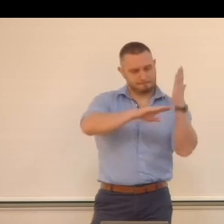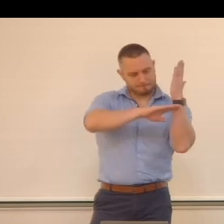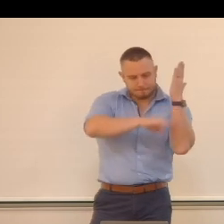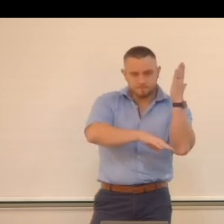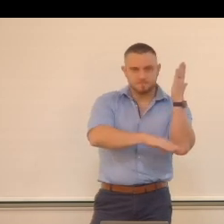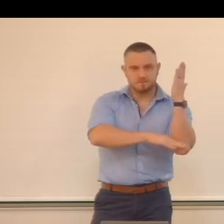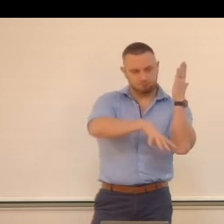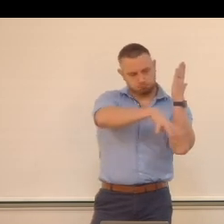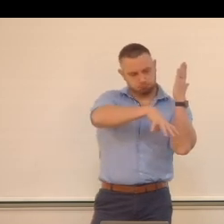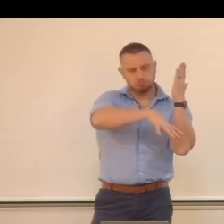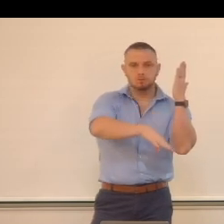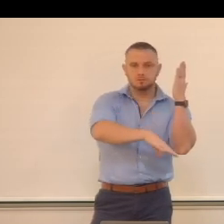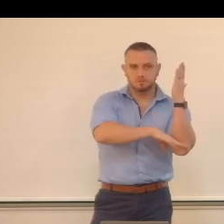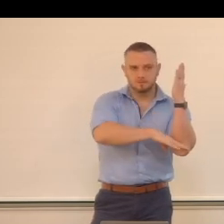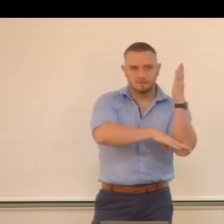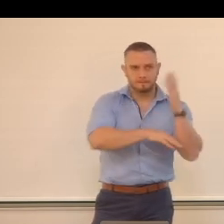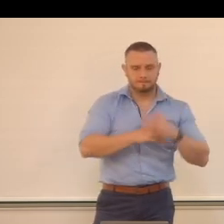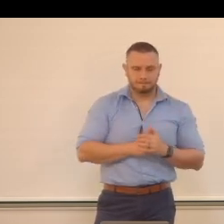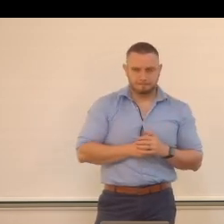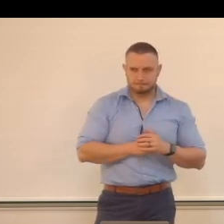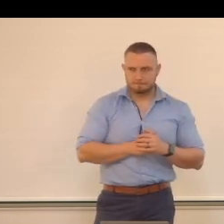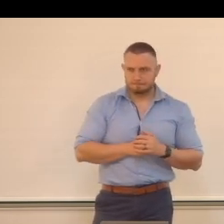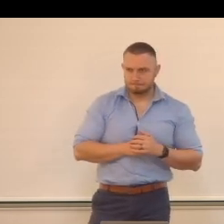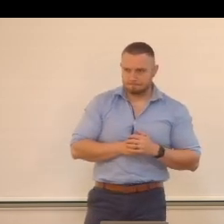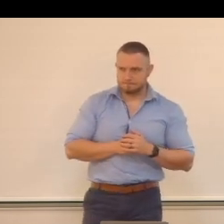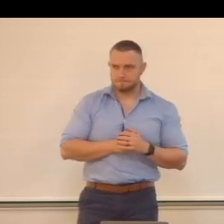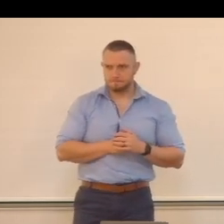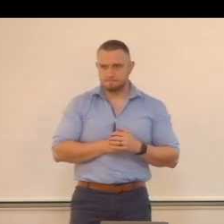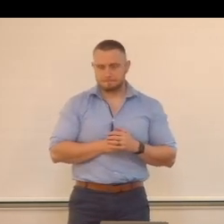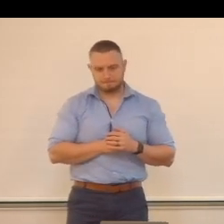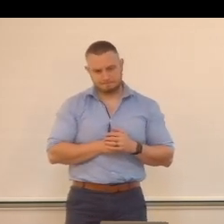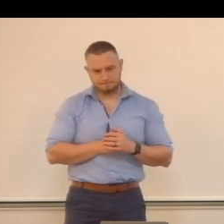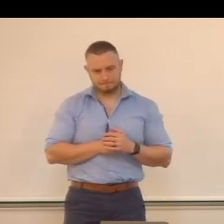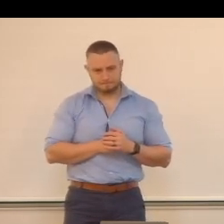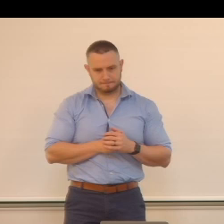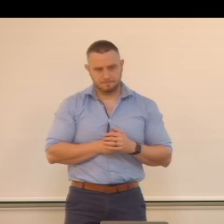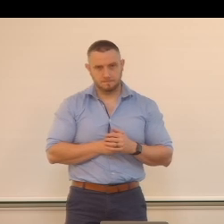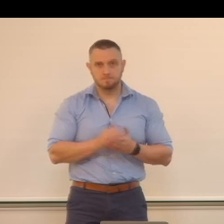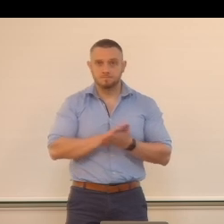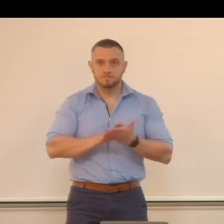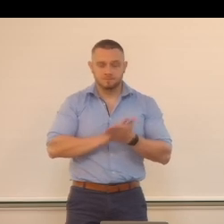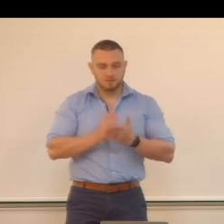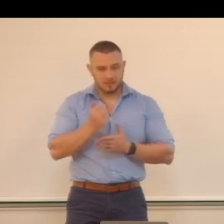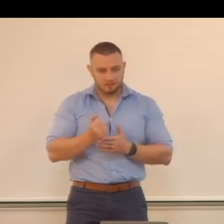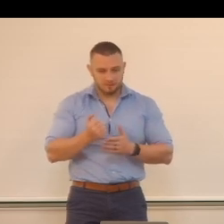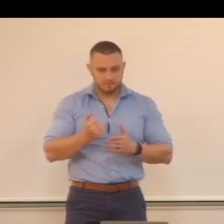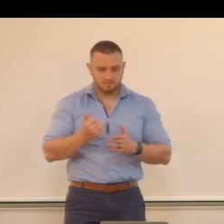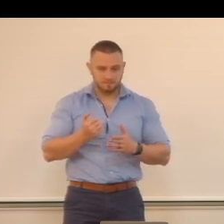level of the center section, the 2.5-story section. So you have a works.